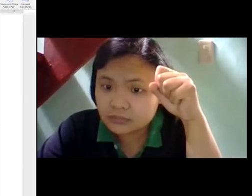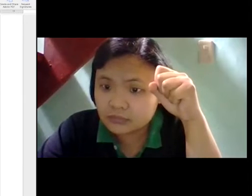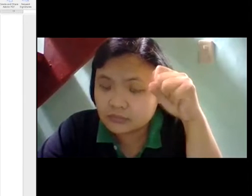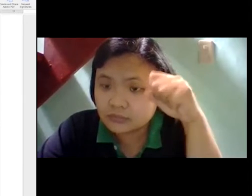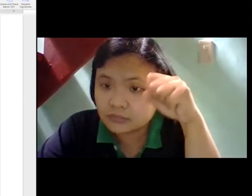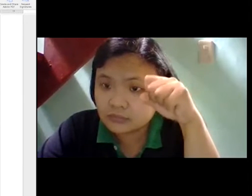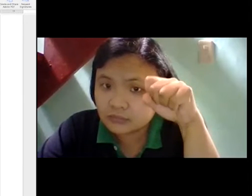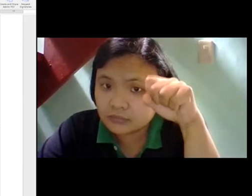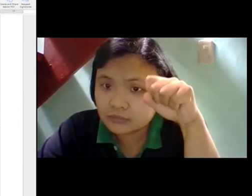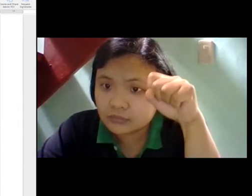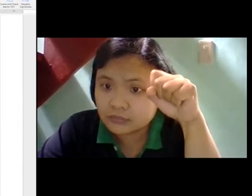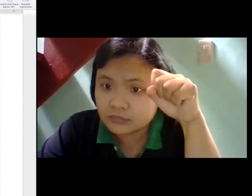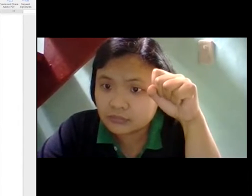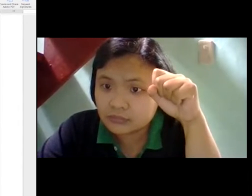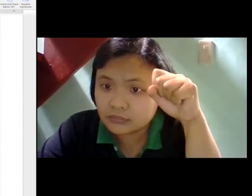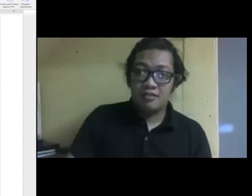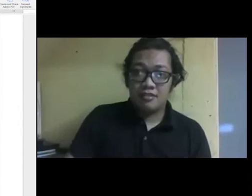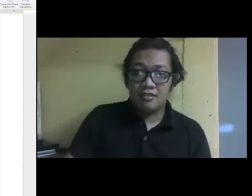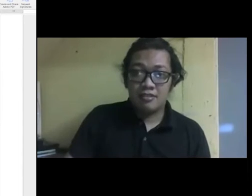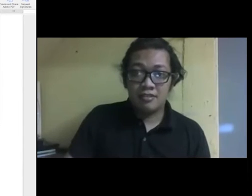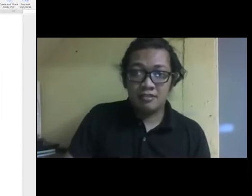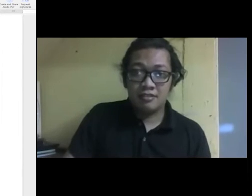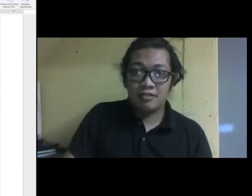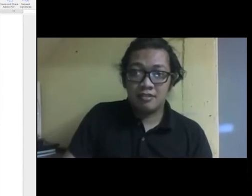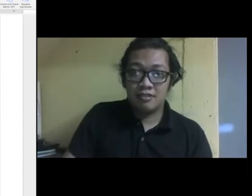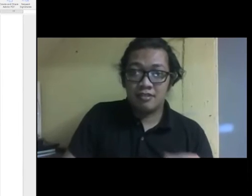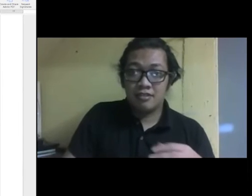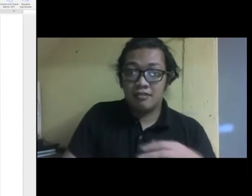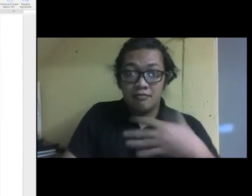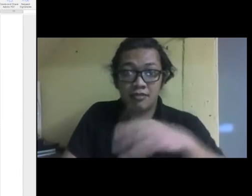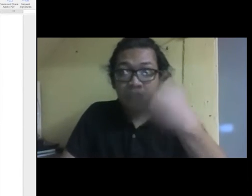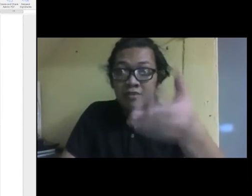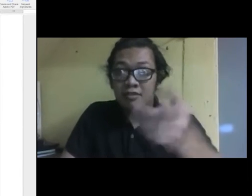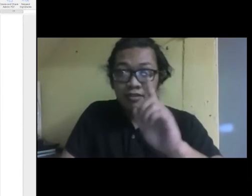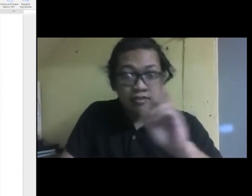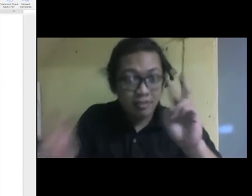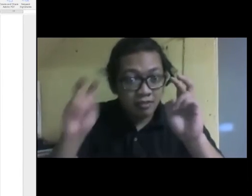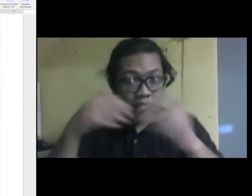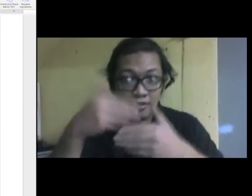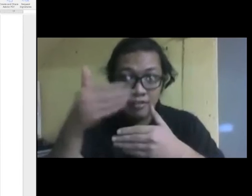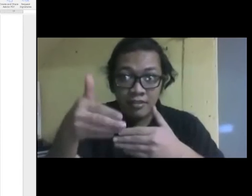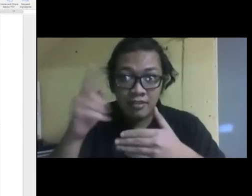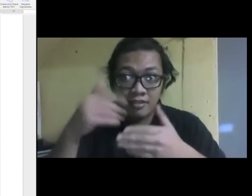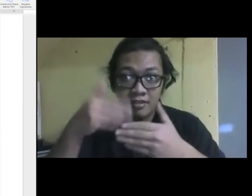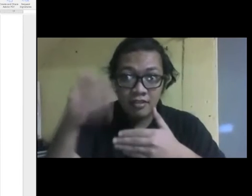Yes, sir. We'll add facial expression. Okay. I'll just make a note of that. Uh,